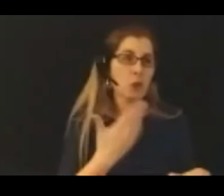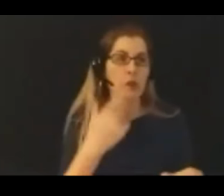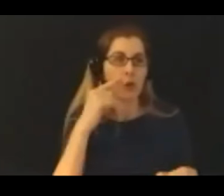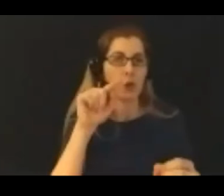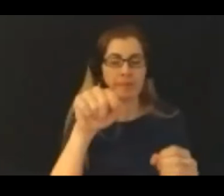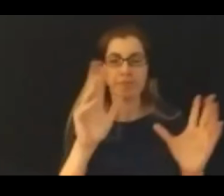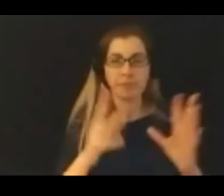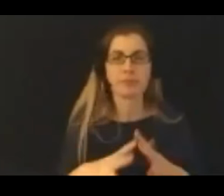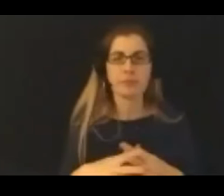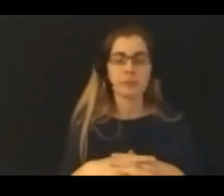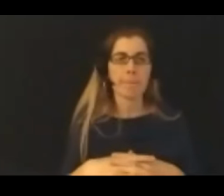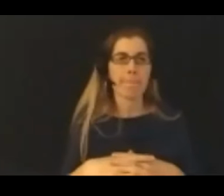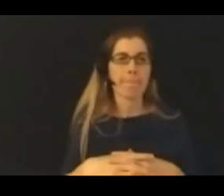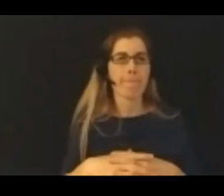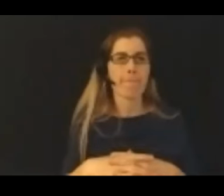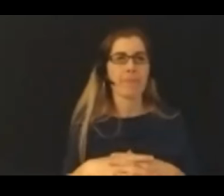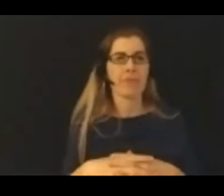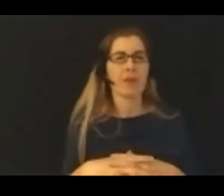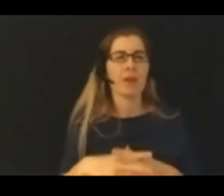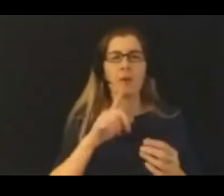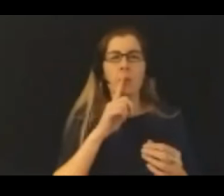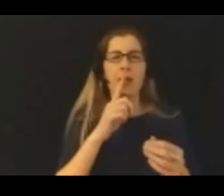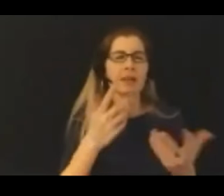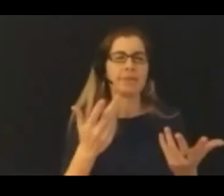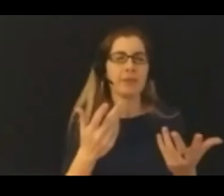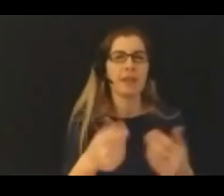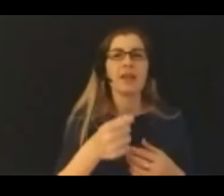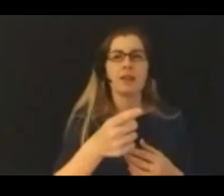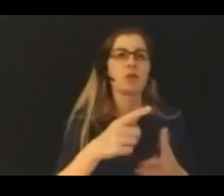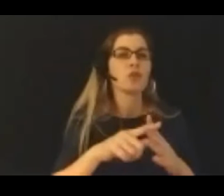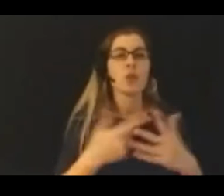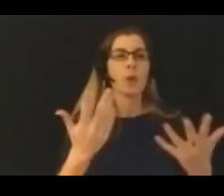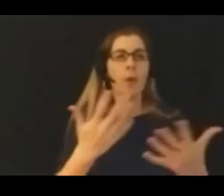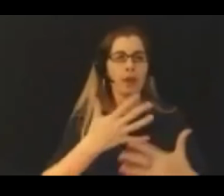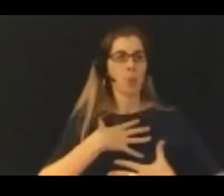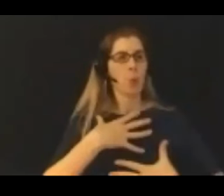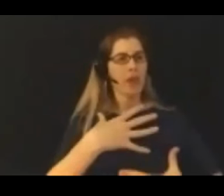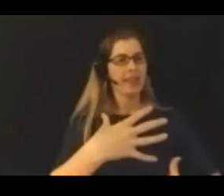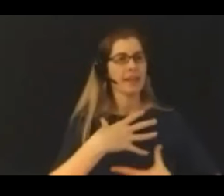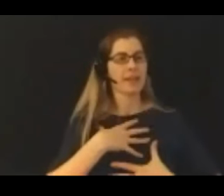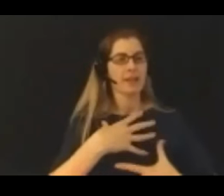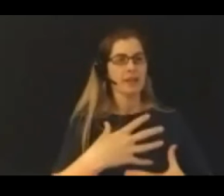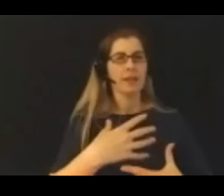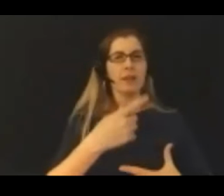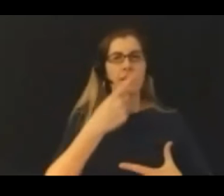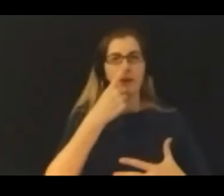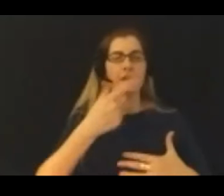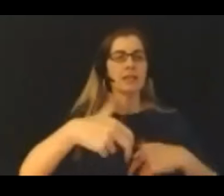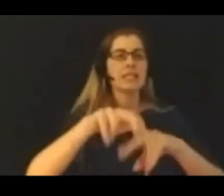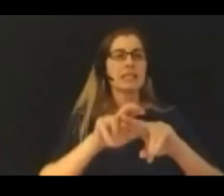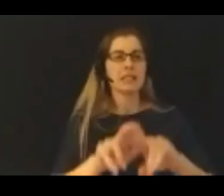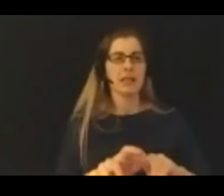But this, as with so many somatic practices, we're going to start with breathing. And so if you'd like to just come to a comfortable